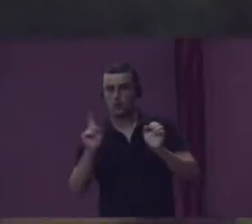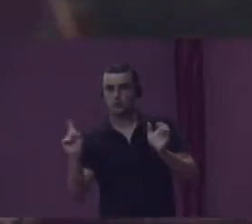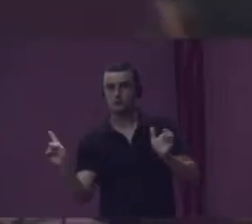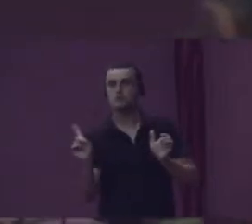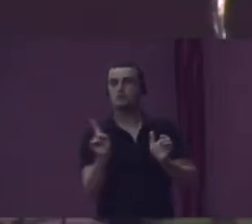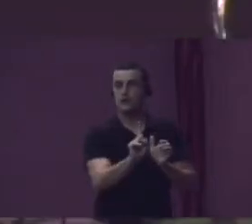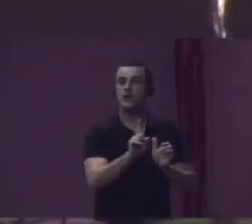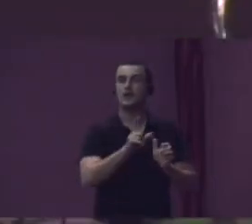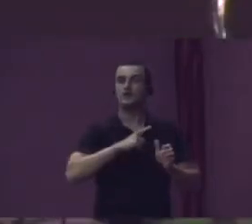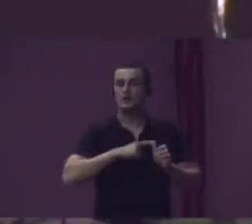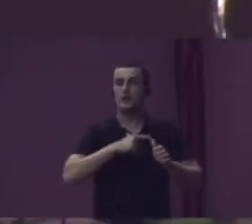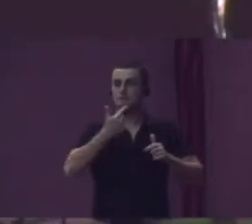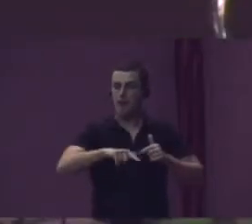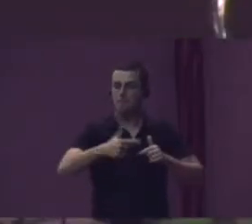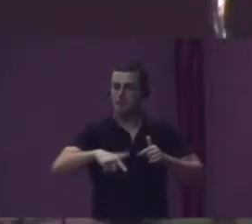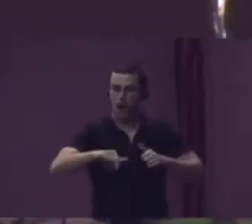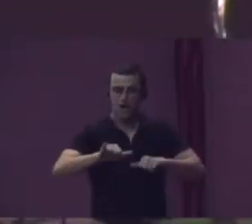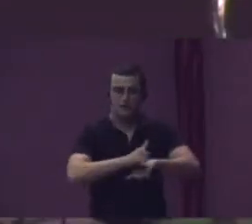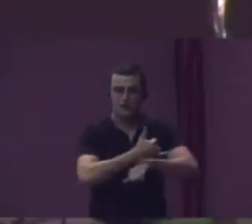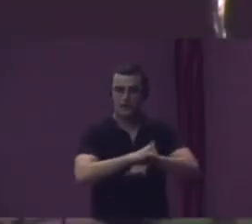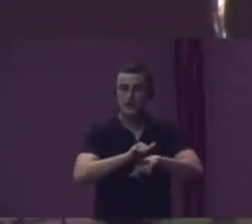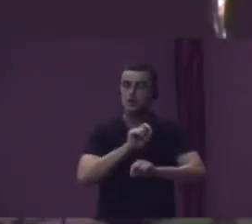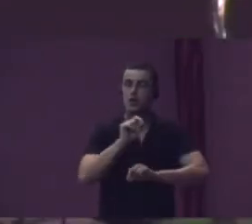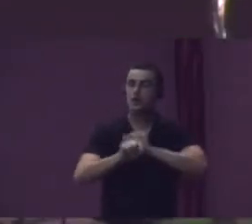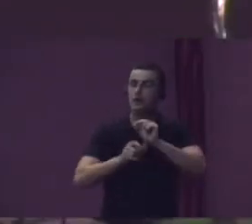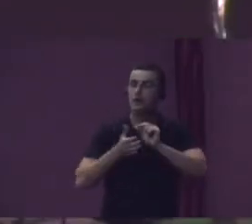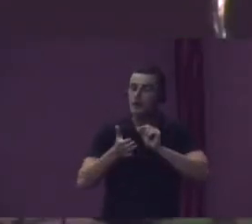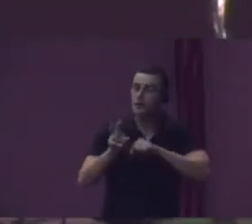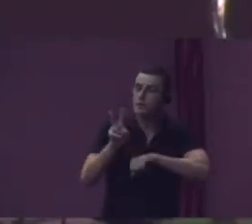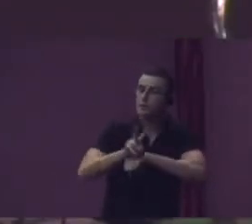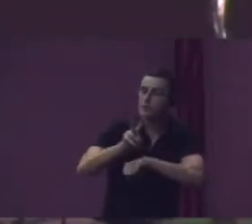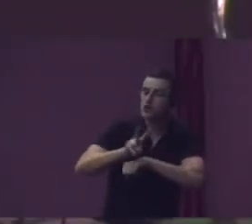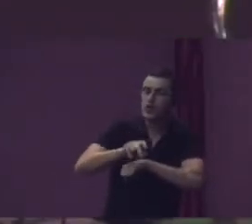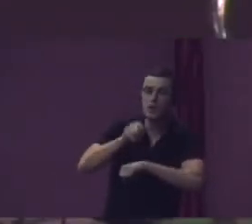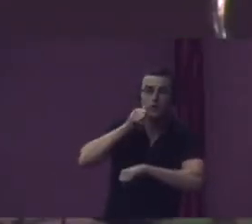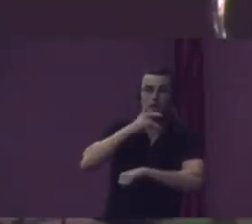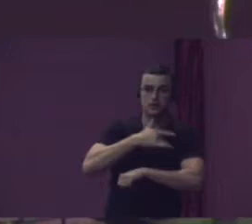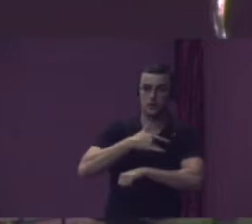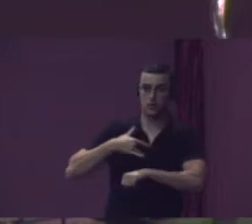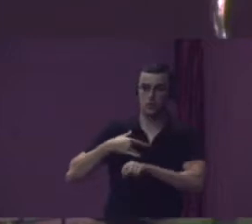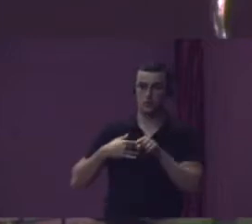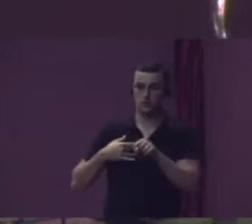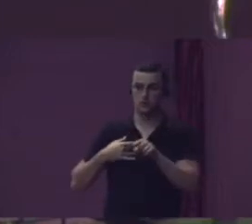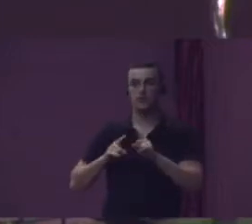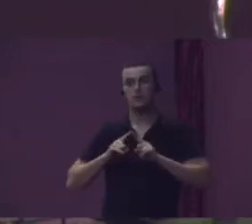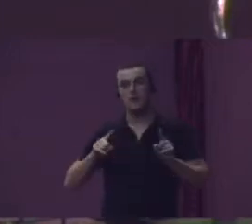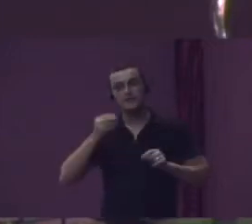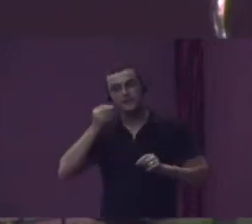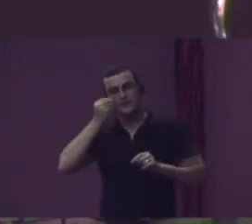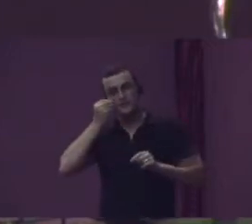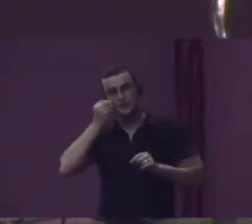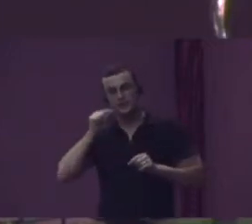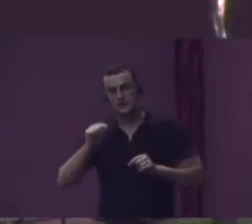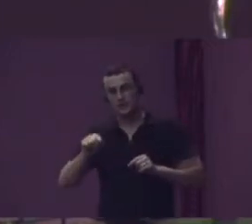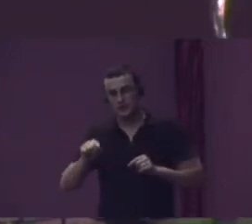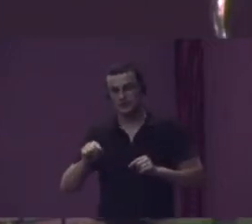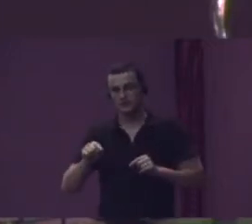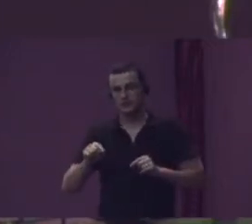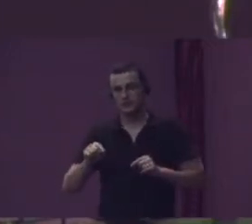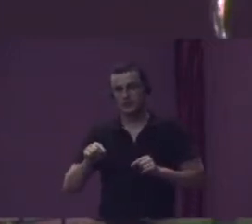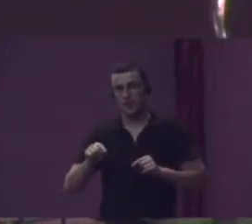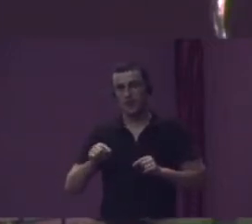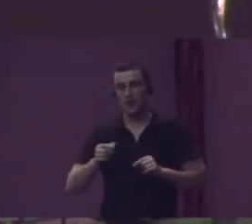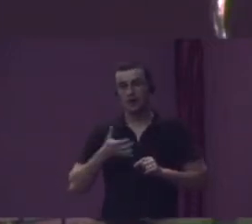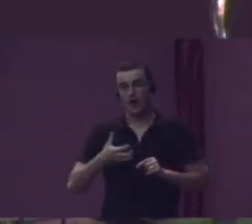The struggle to obtain access to safe abortions and contraceptives in order to liberate women from their biological